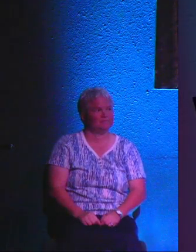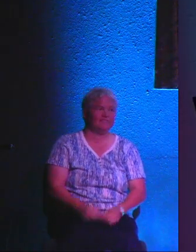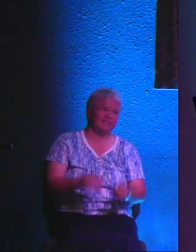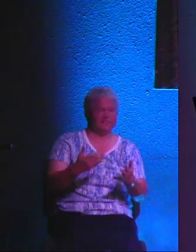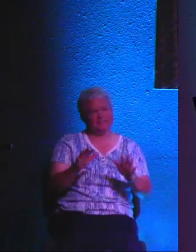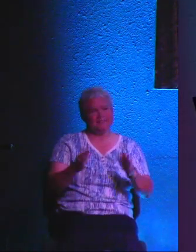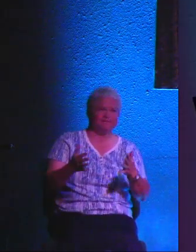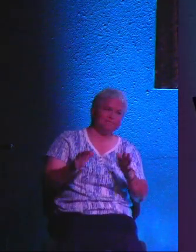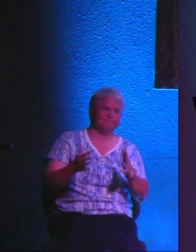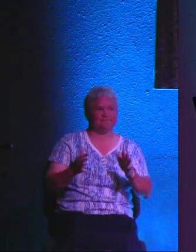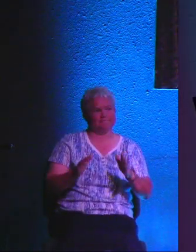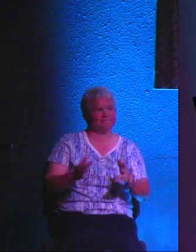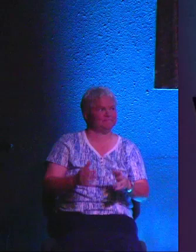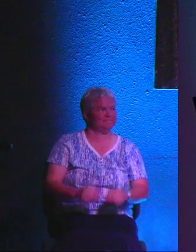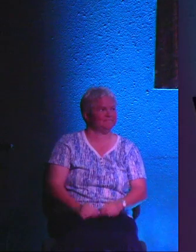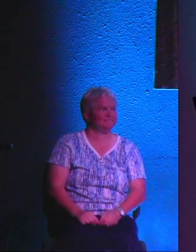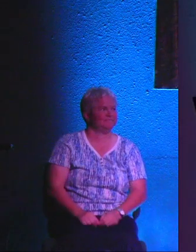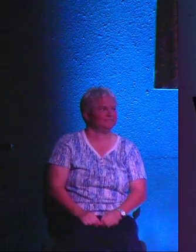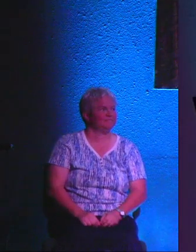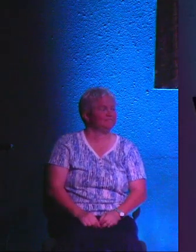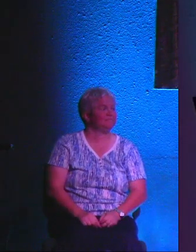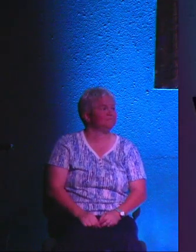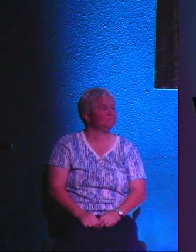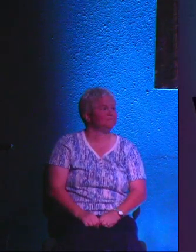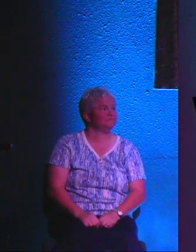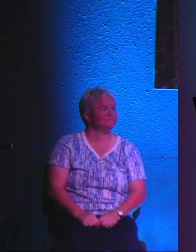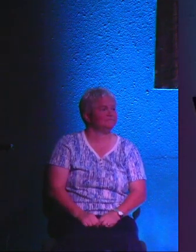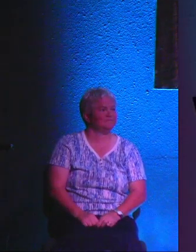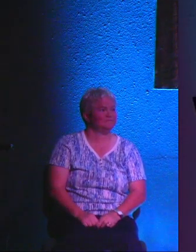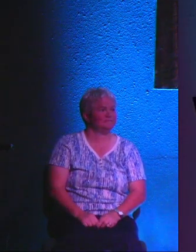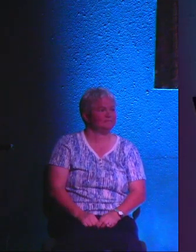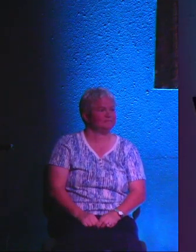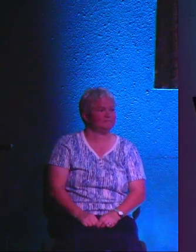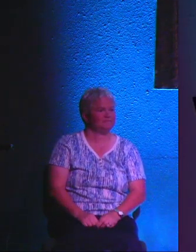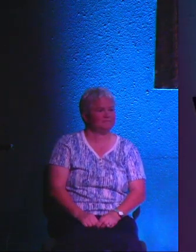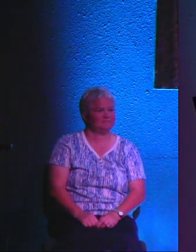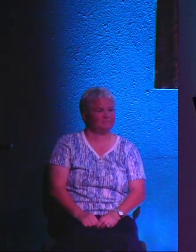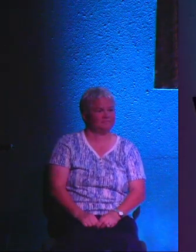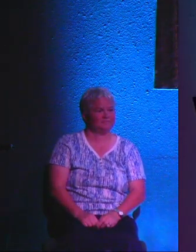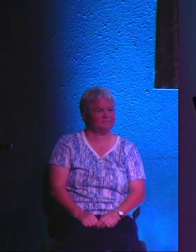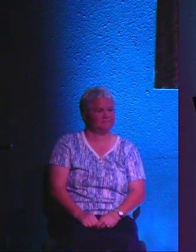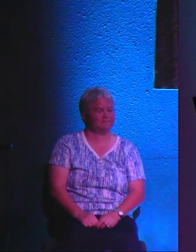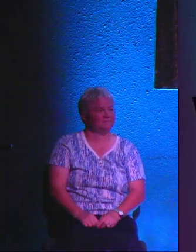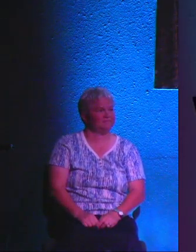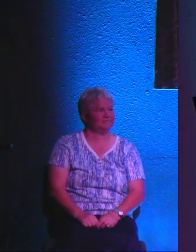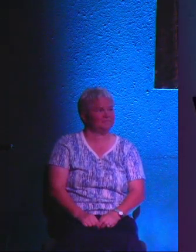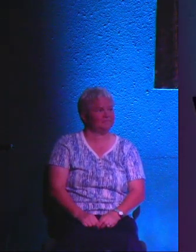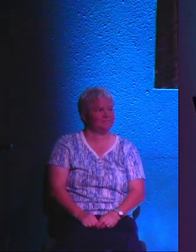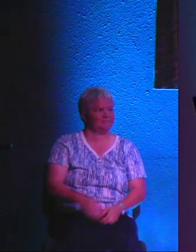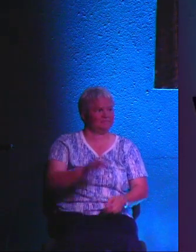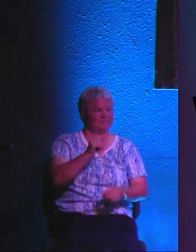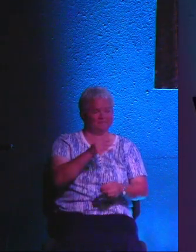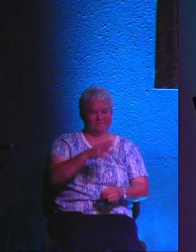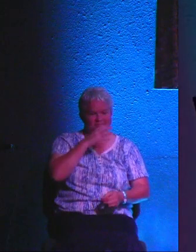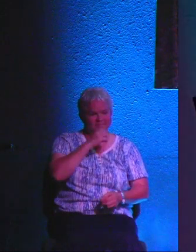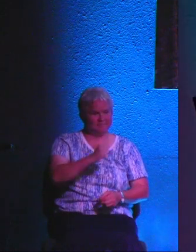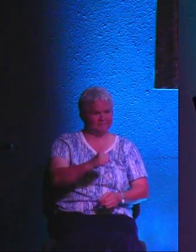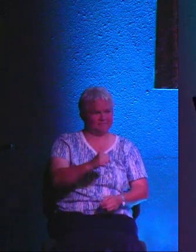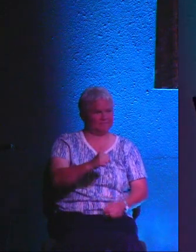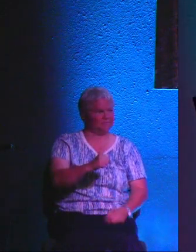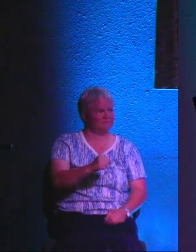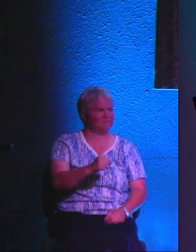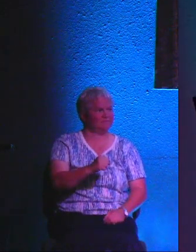How about now? Okay, hey, can you grab me another one? I'll need a second one